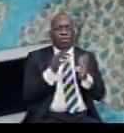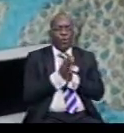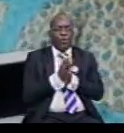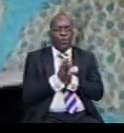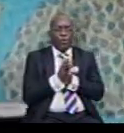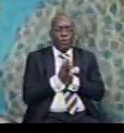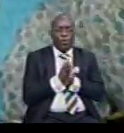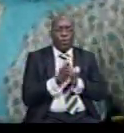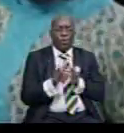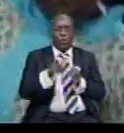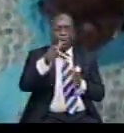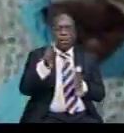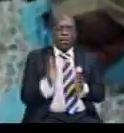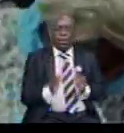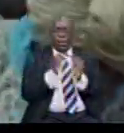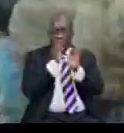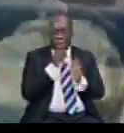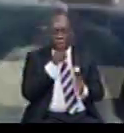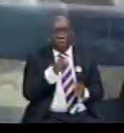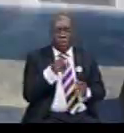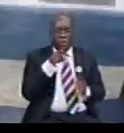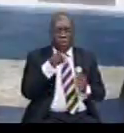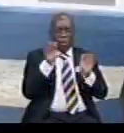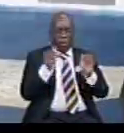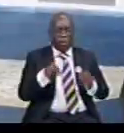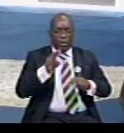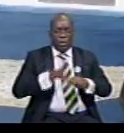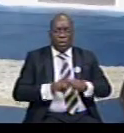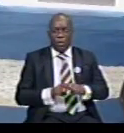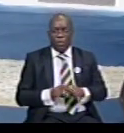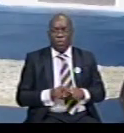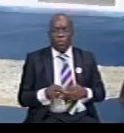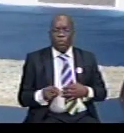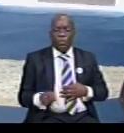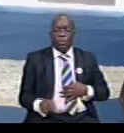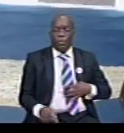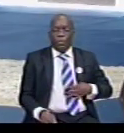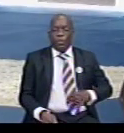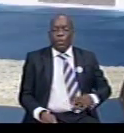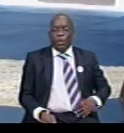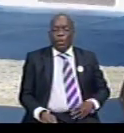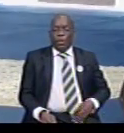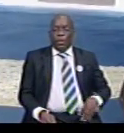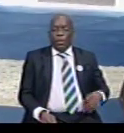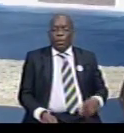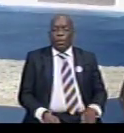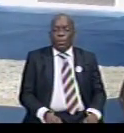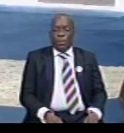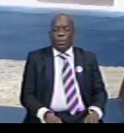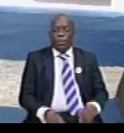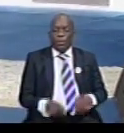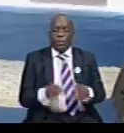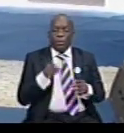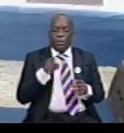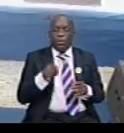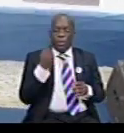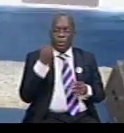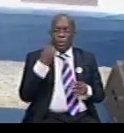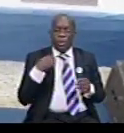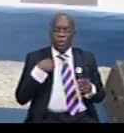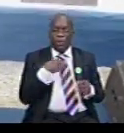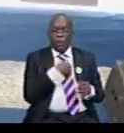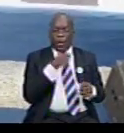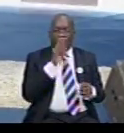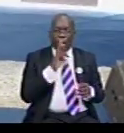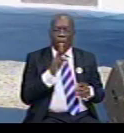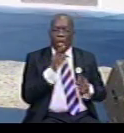God bless you. You can sit down. You understand that we're talking about the